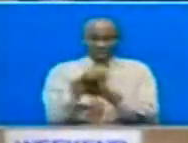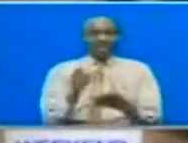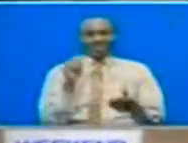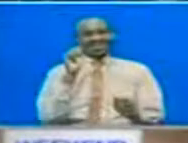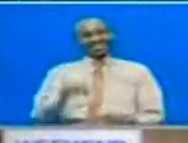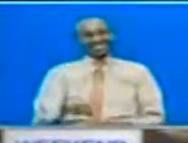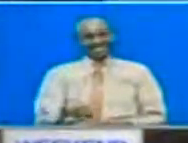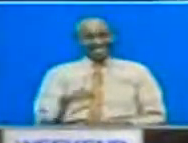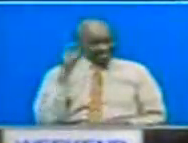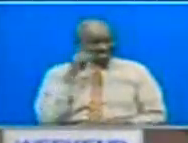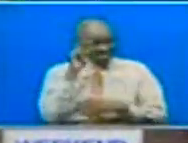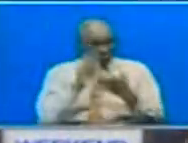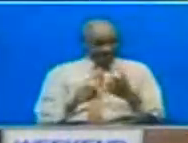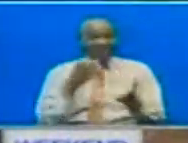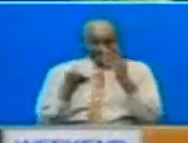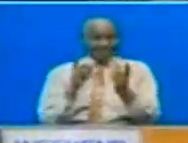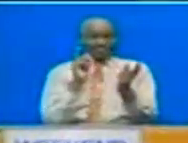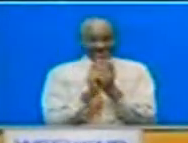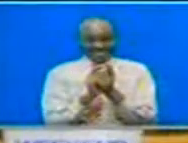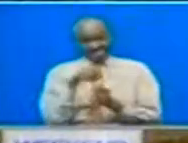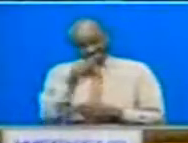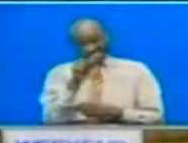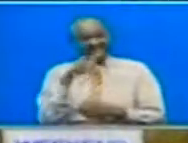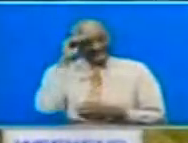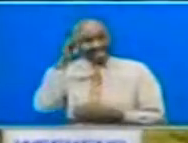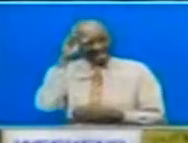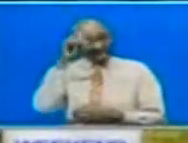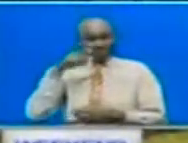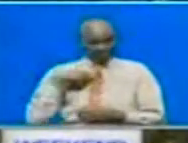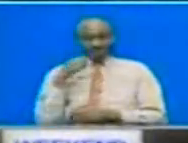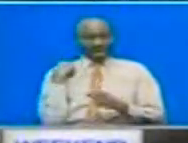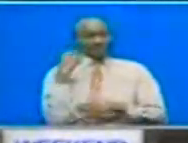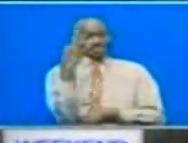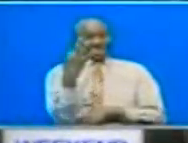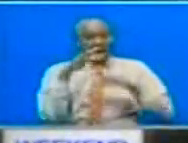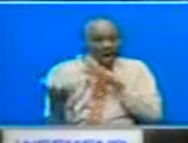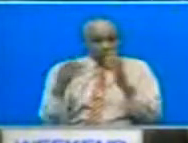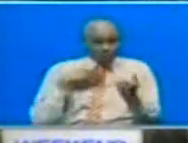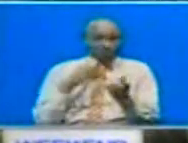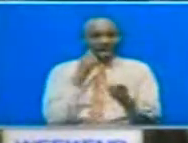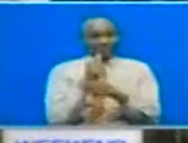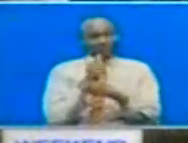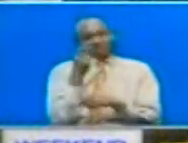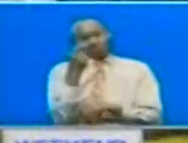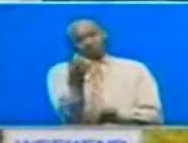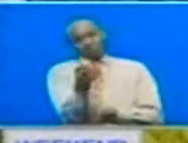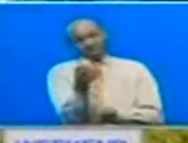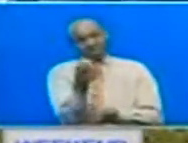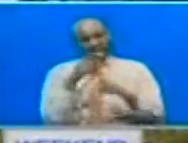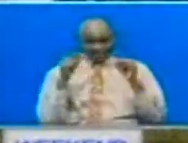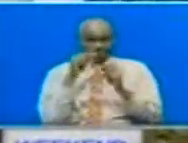Yes. It would seem that finally number 4 had learned from number 3 on how to make people more attentive to his